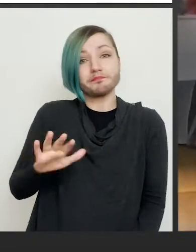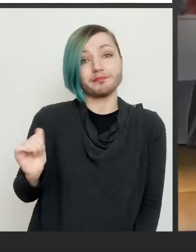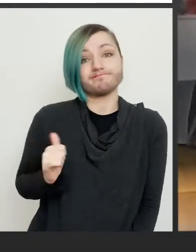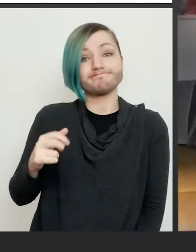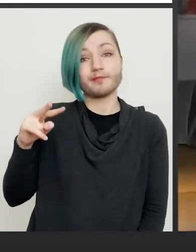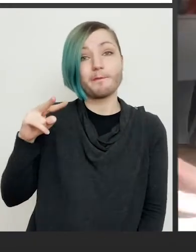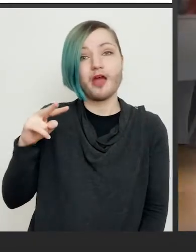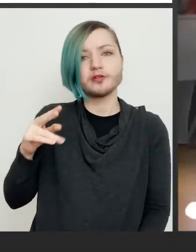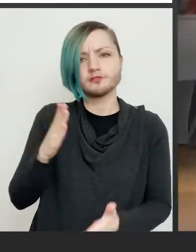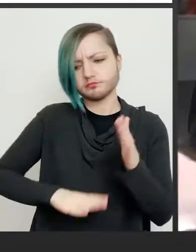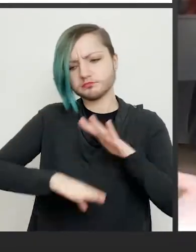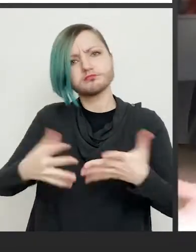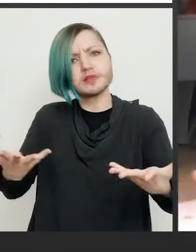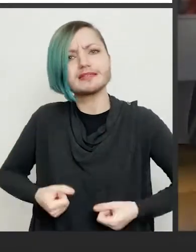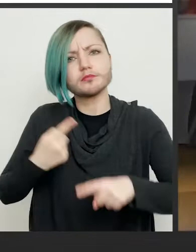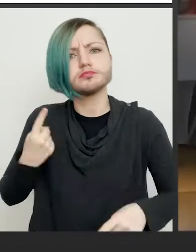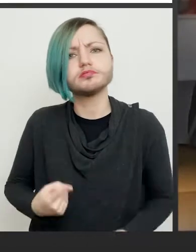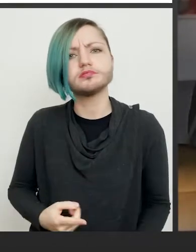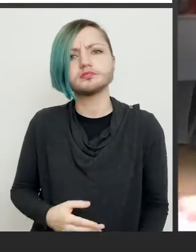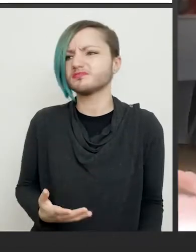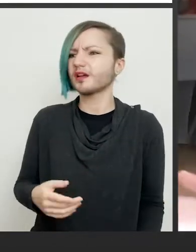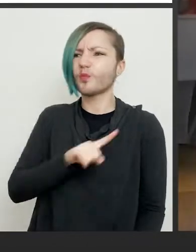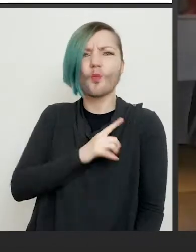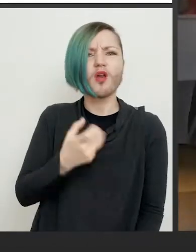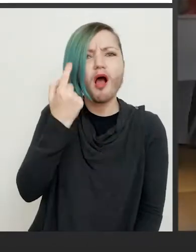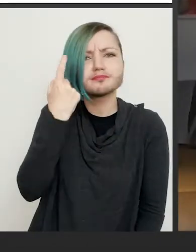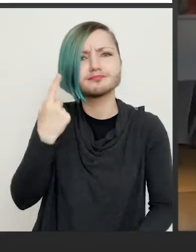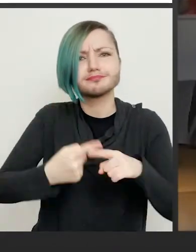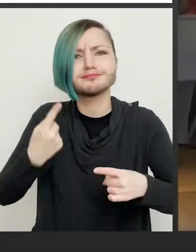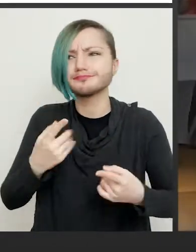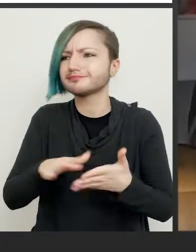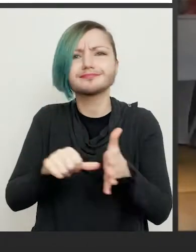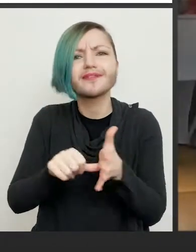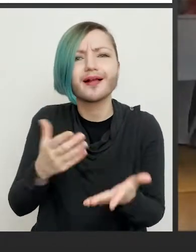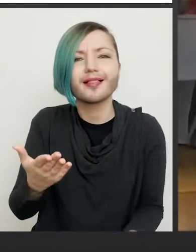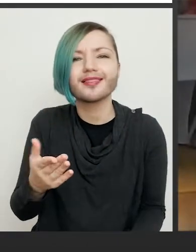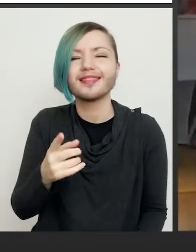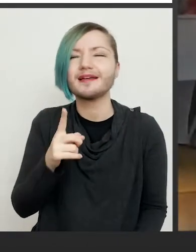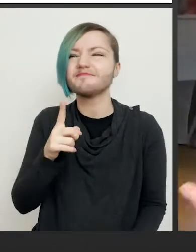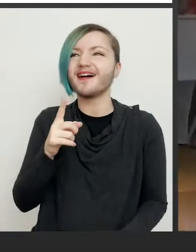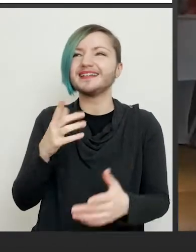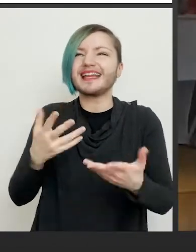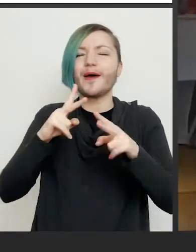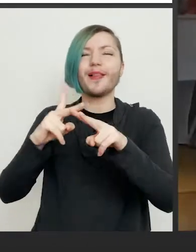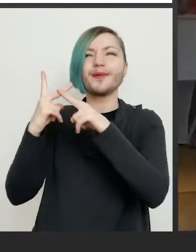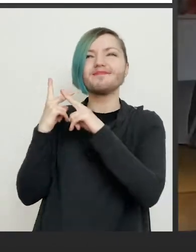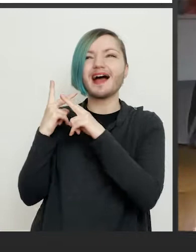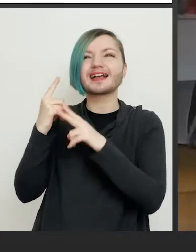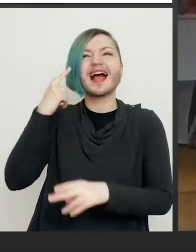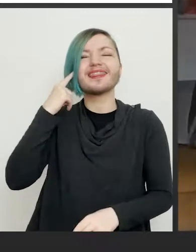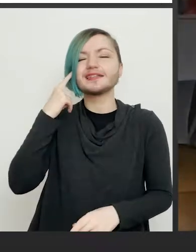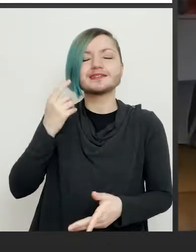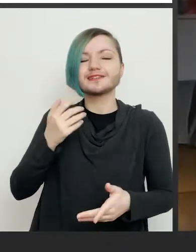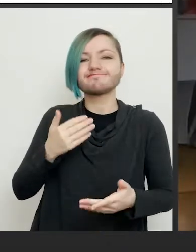And I was like, you should just understand it. It's not that difficult. You should just get it, you know. I just kind of I I felt like in hindsight, I didn't quite give